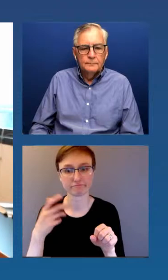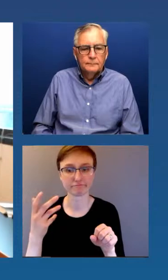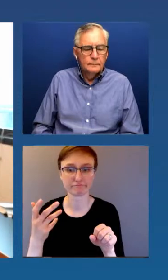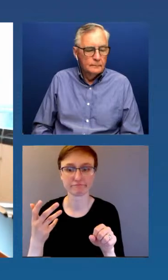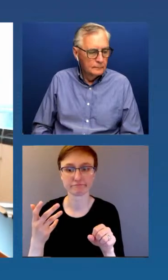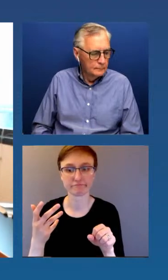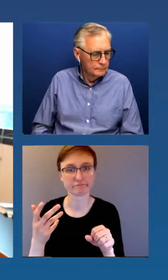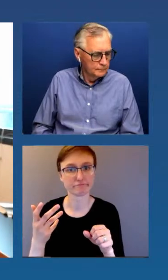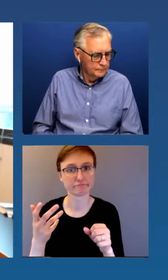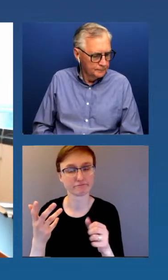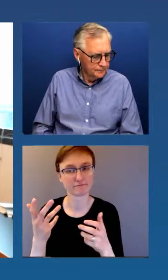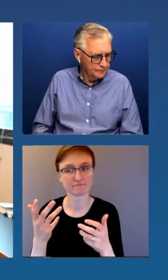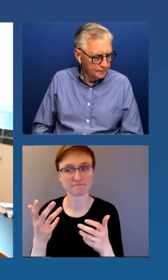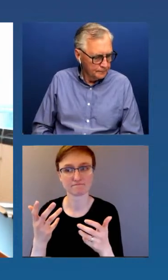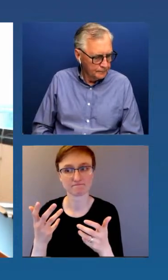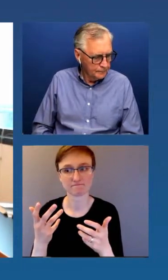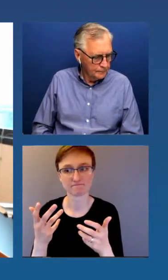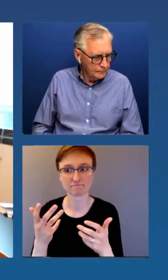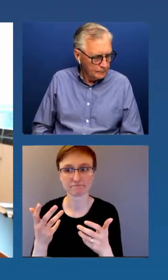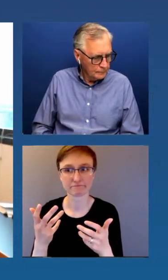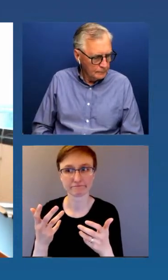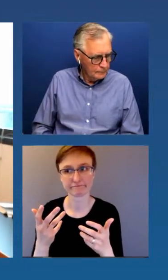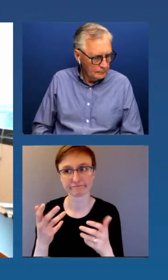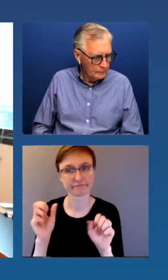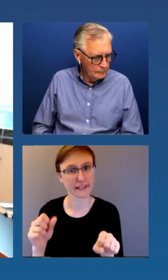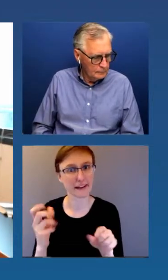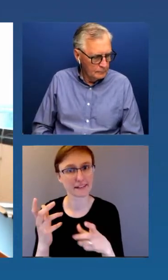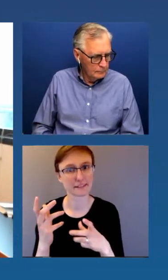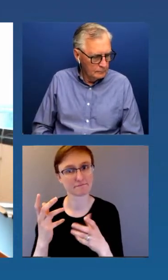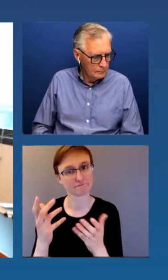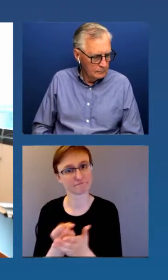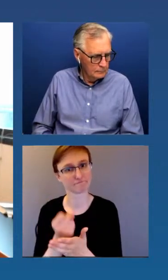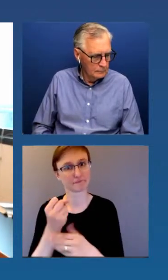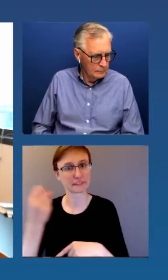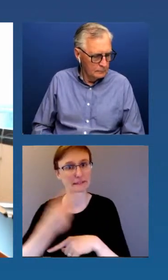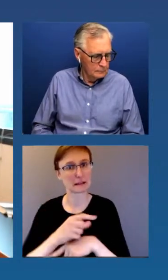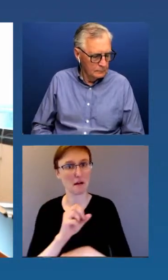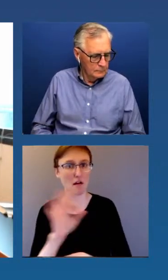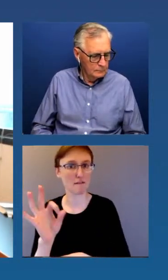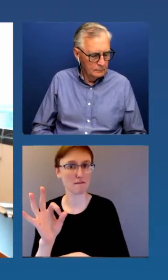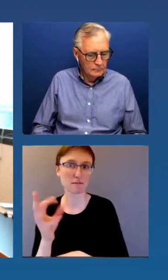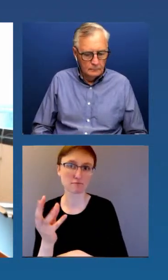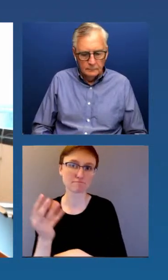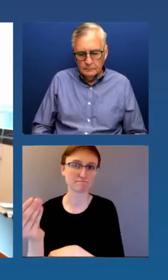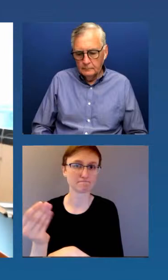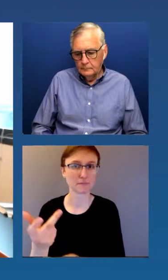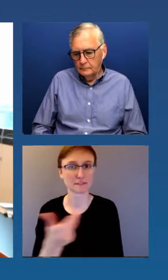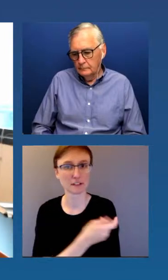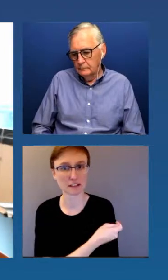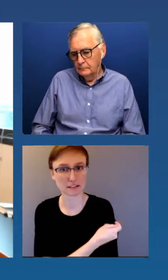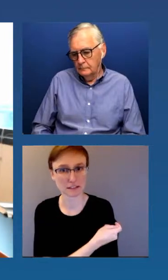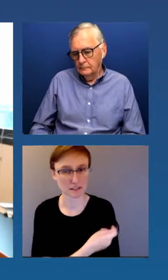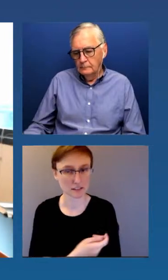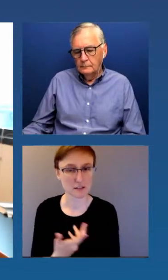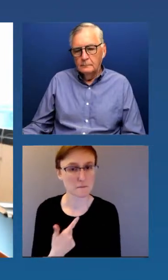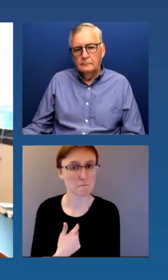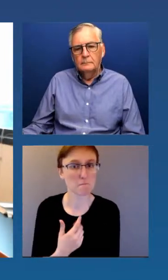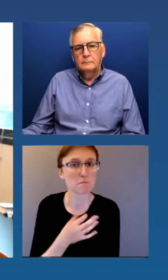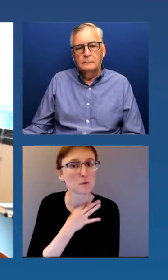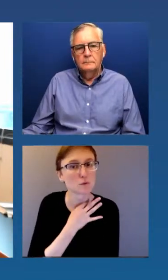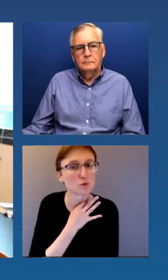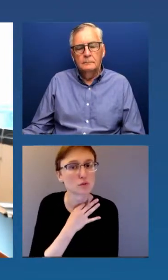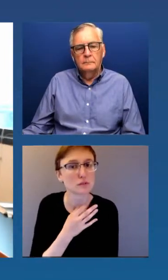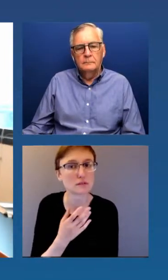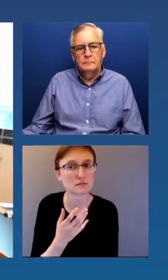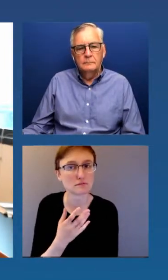step to be able to get a vaccine? I'm just wondering sort of what you're hearing from companies who